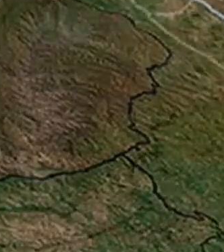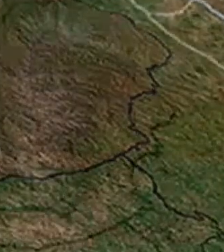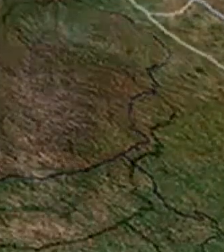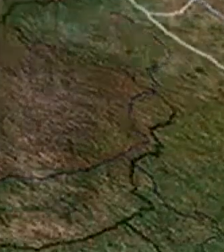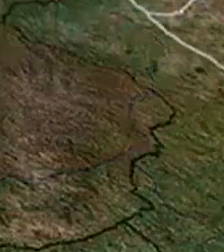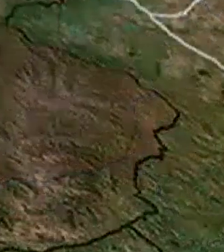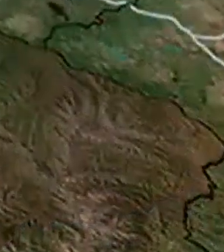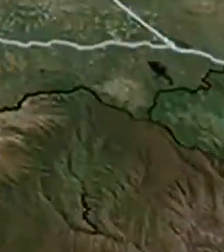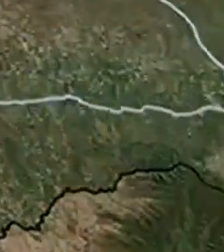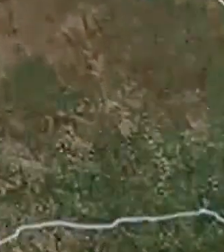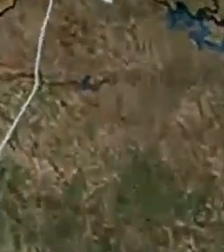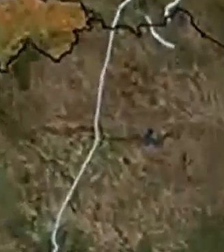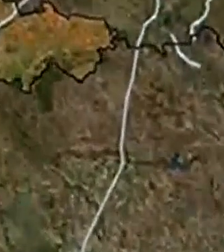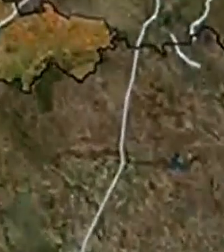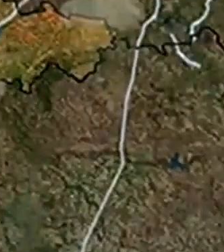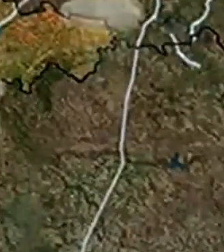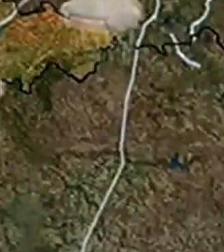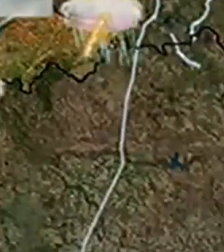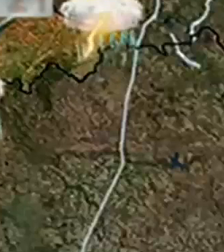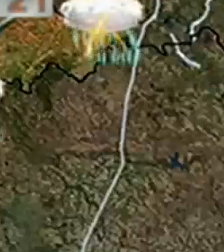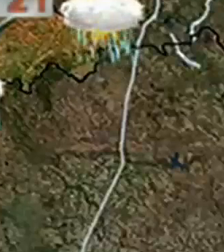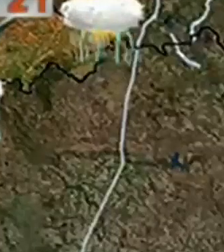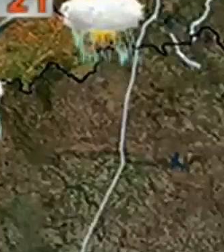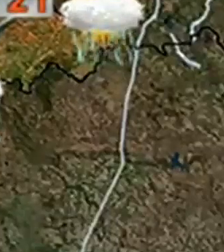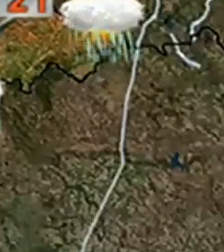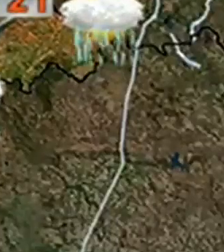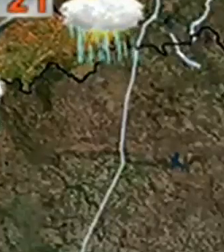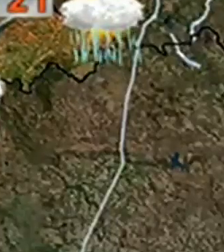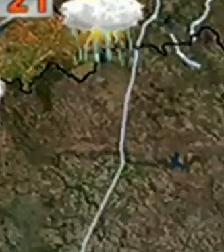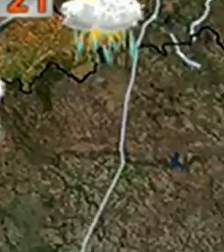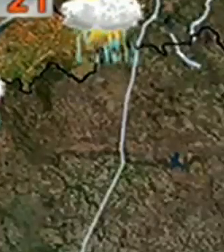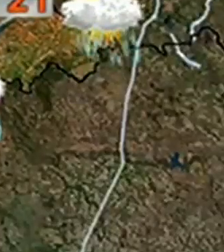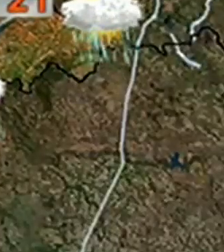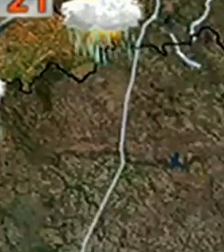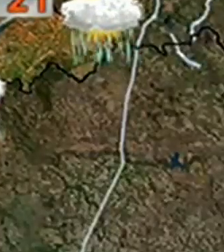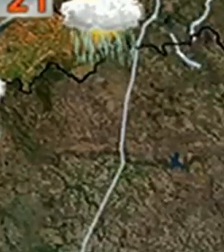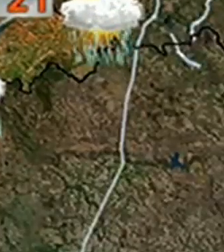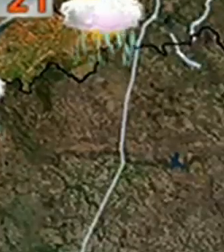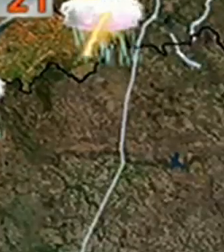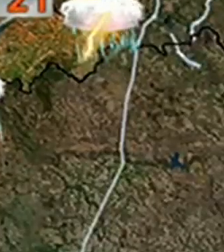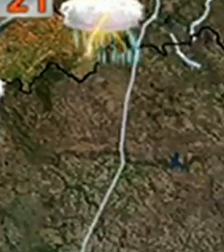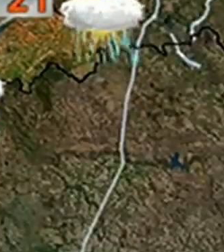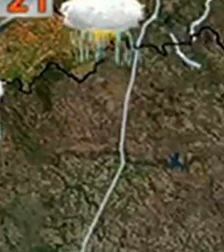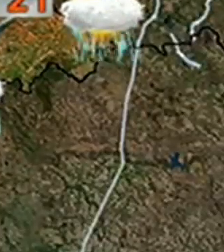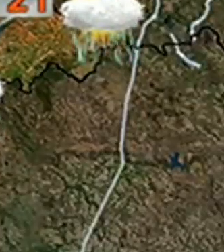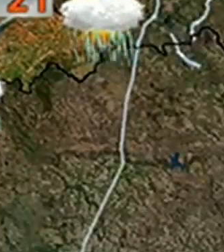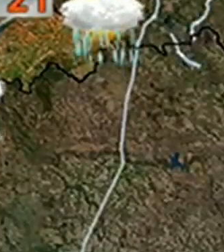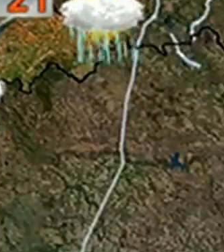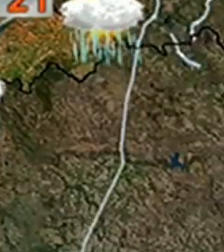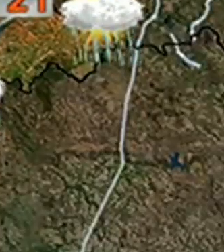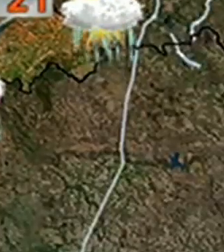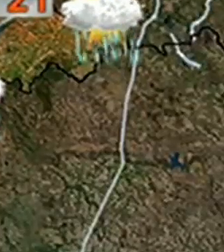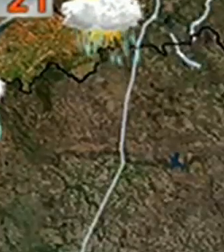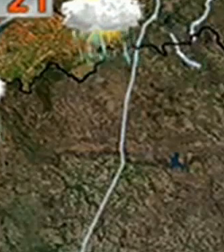ka dikarolong tše dintšhi ge re di kgaretlela ka North West go a tonya re boletše ka gore ka Rustenburg 25 go tsena bjalo ka bo